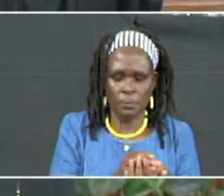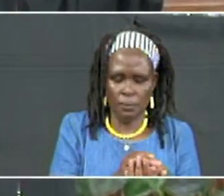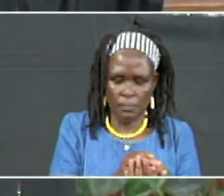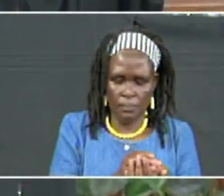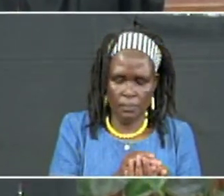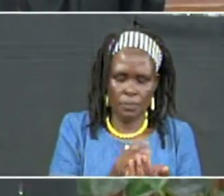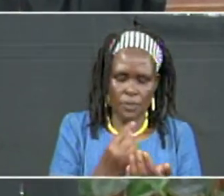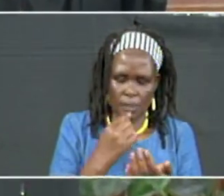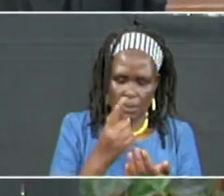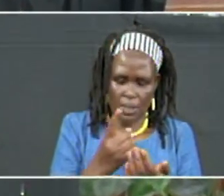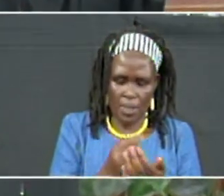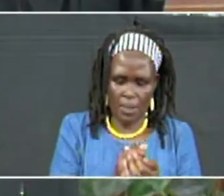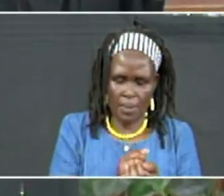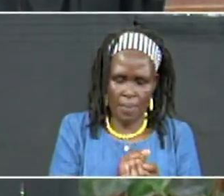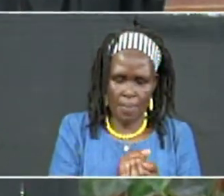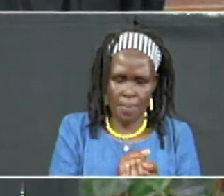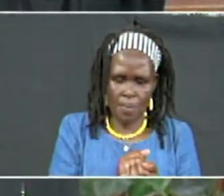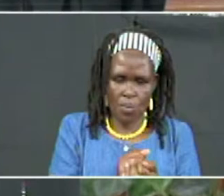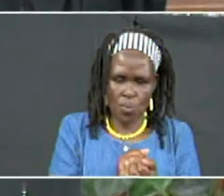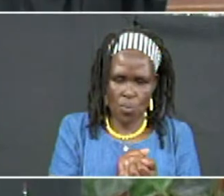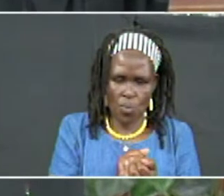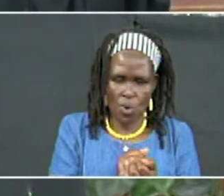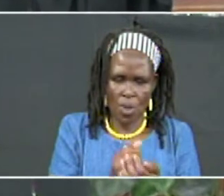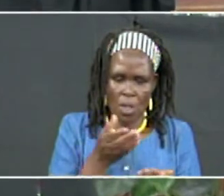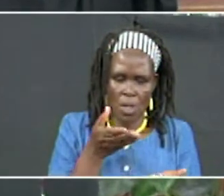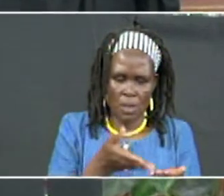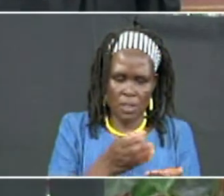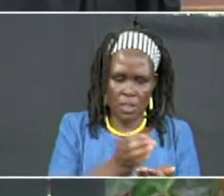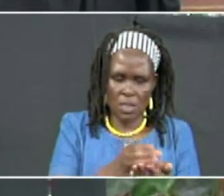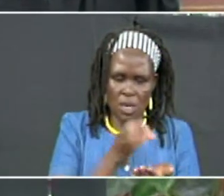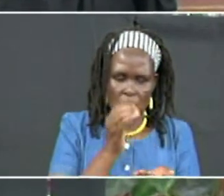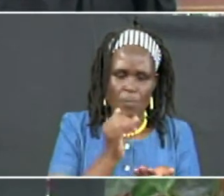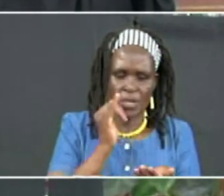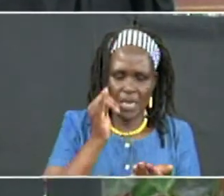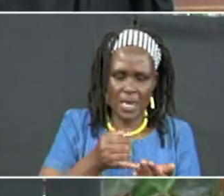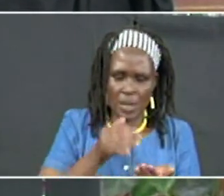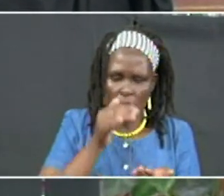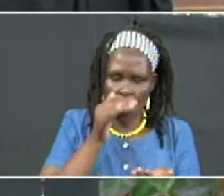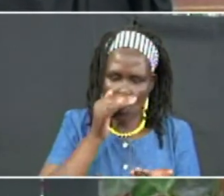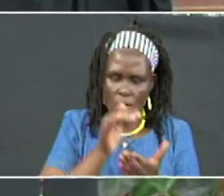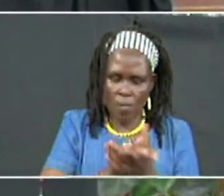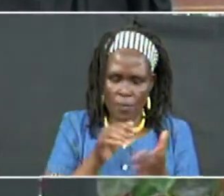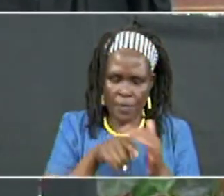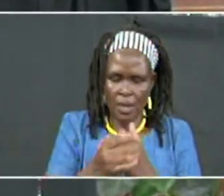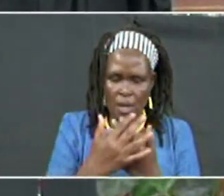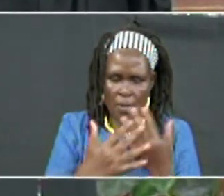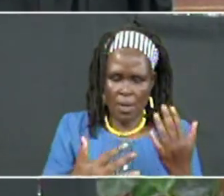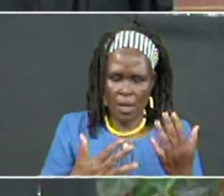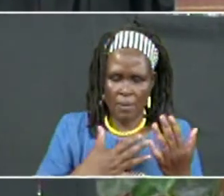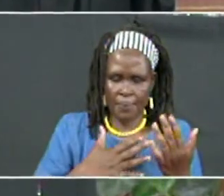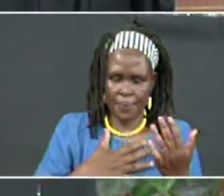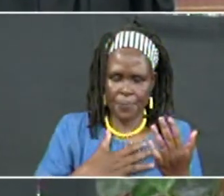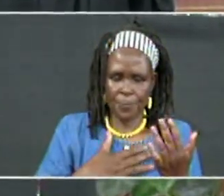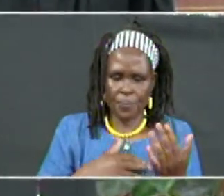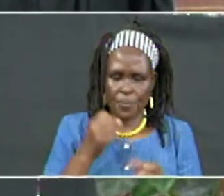saying, "This cup is the new covenant in my blood. Do